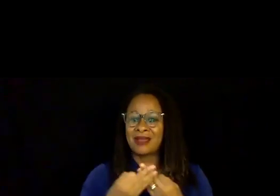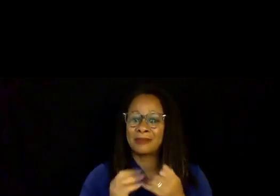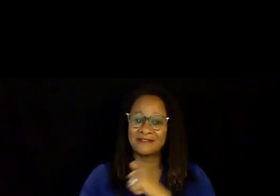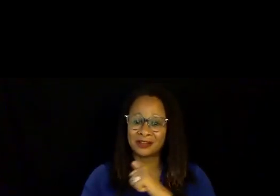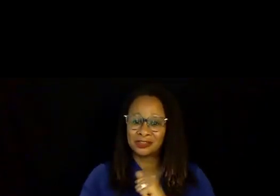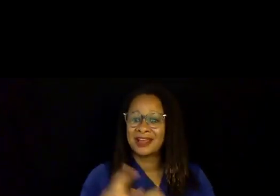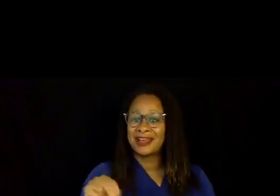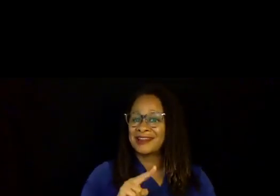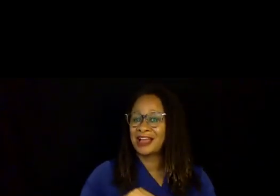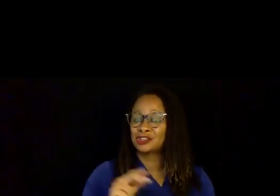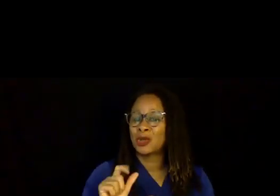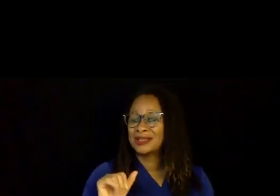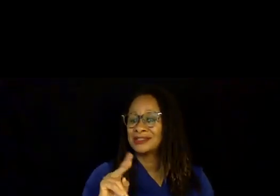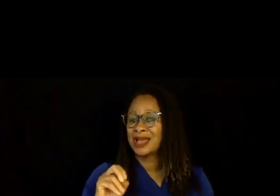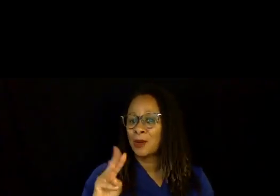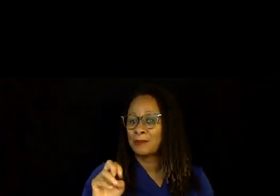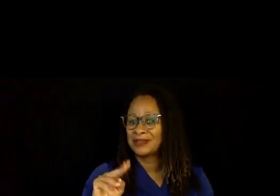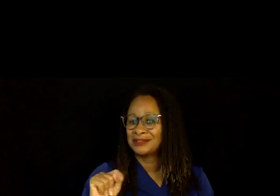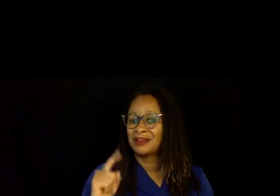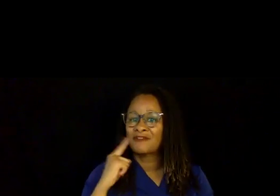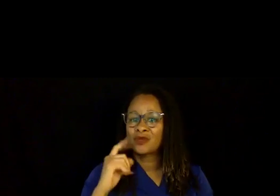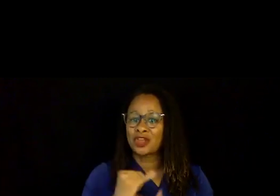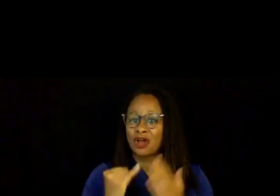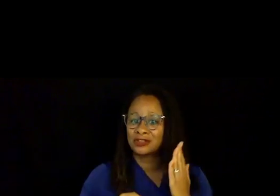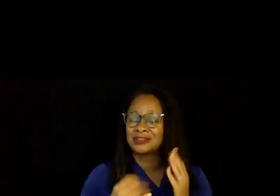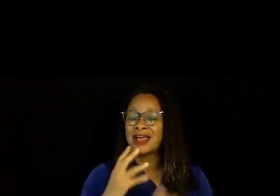for the Arts, and the Wincote Foundation.